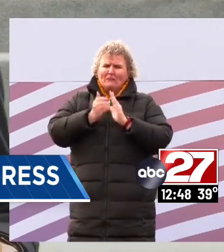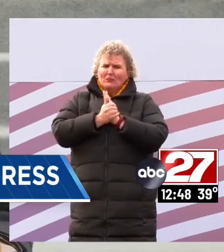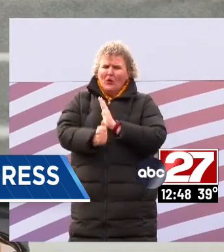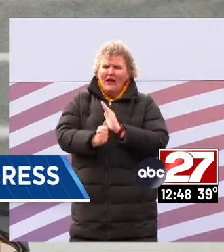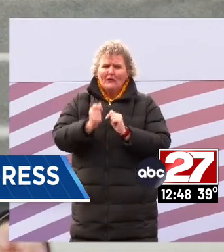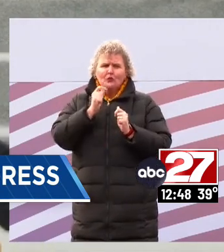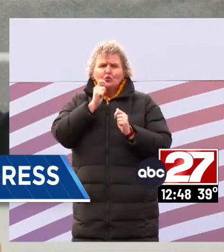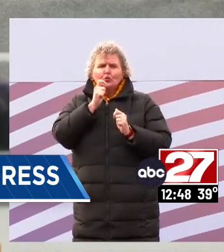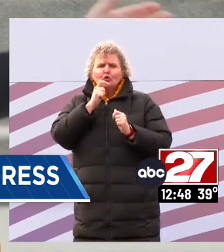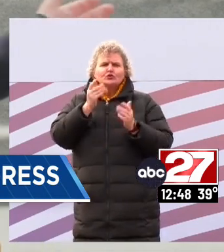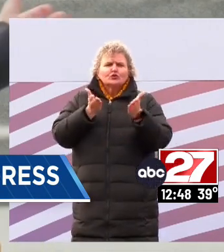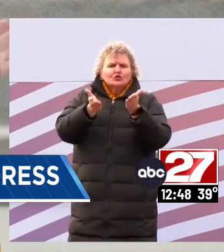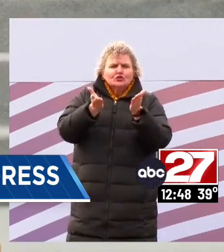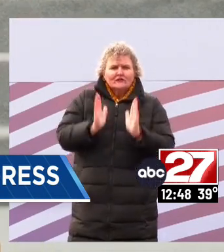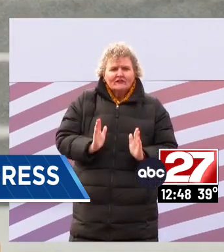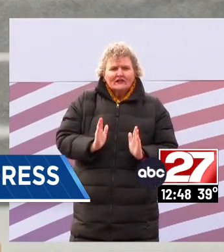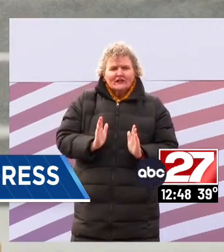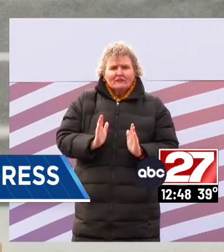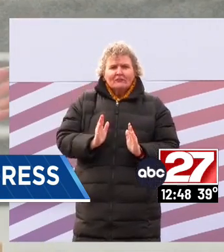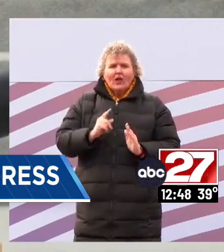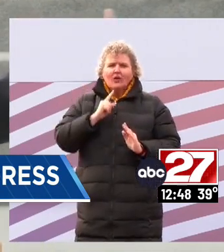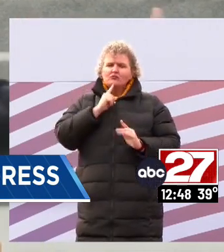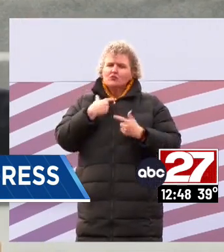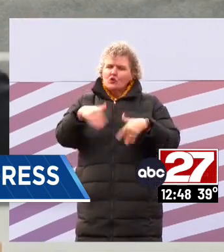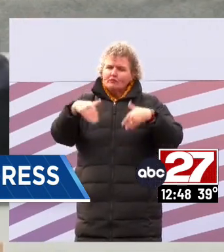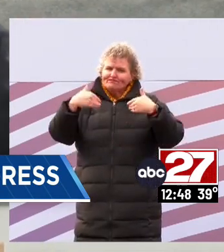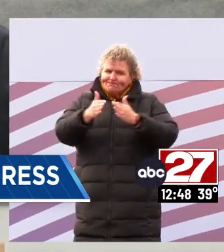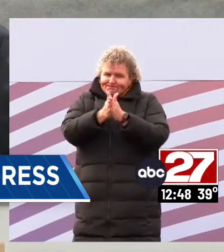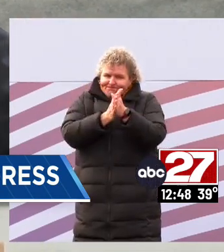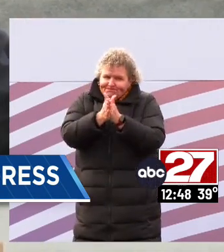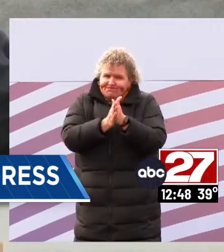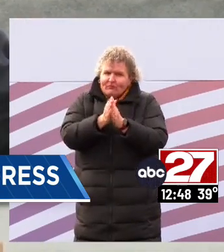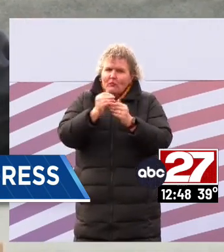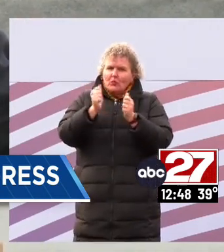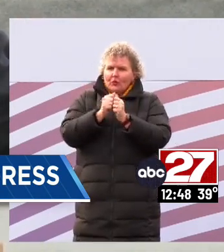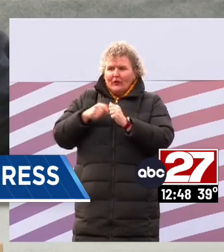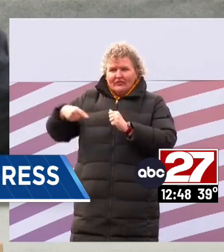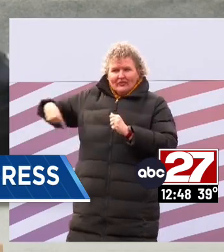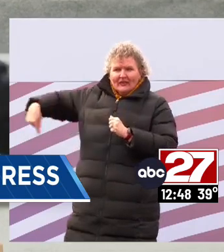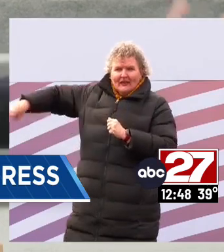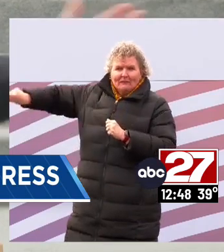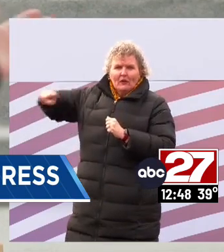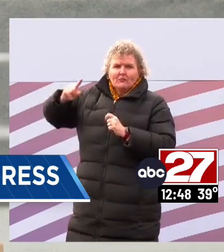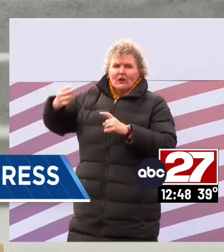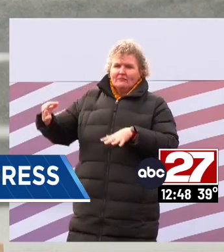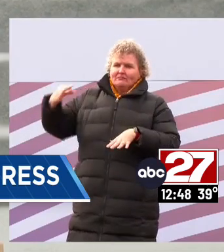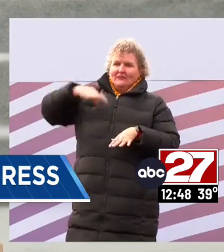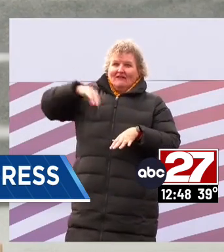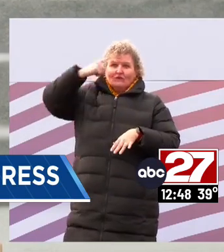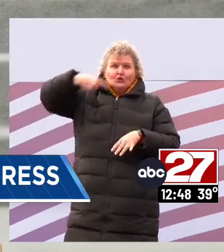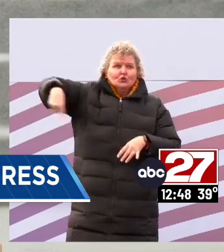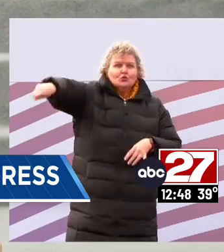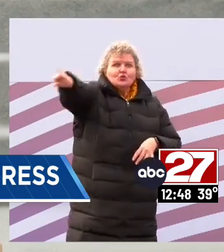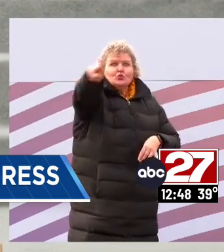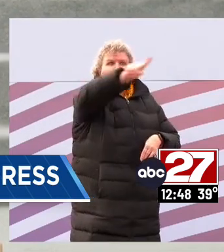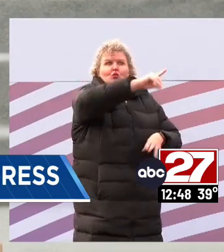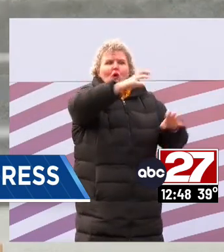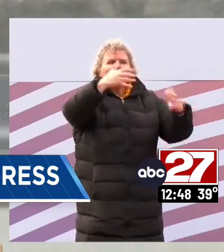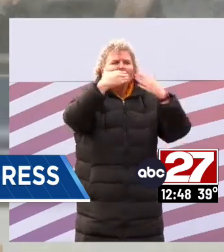doing this work with them for all of you. Thank you all so very much.